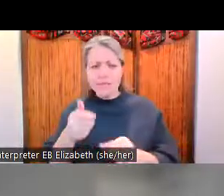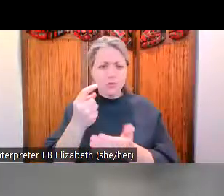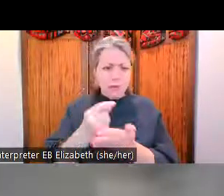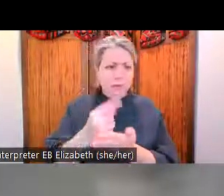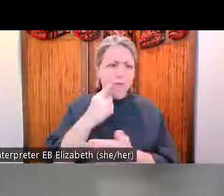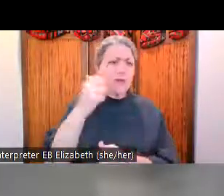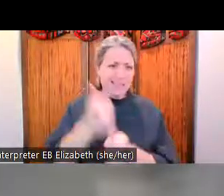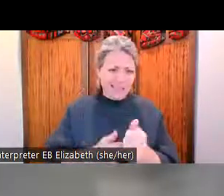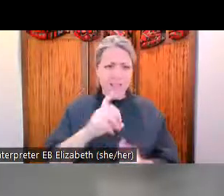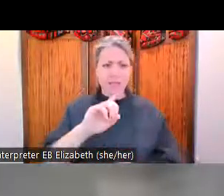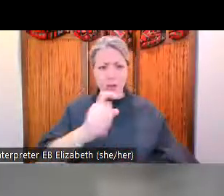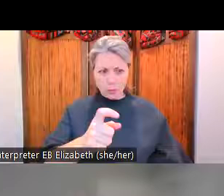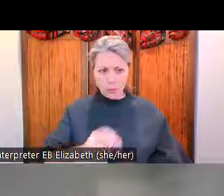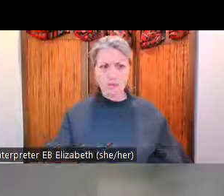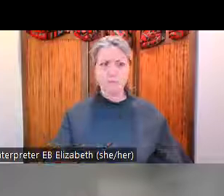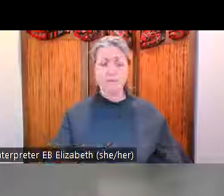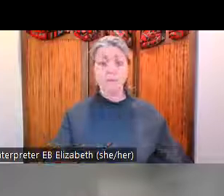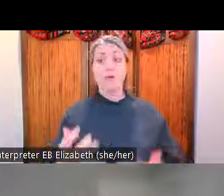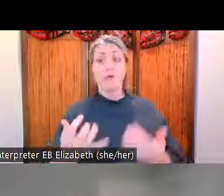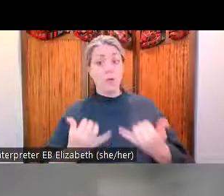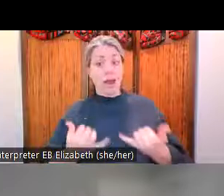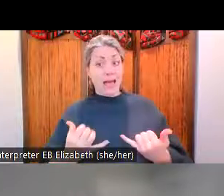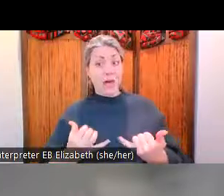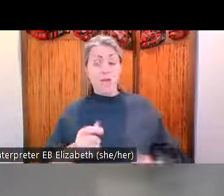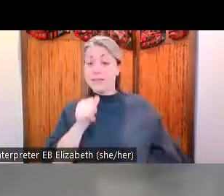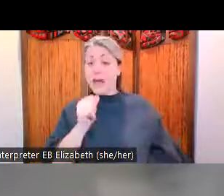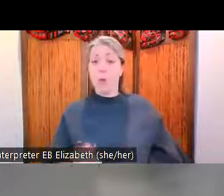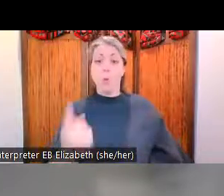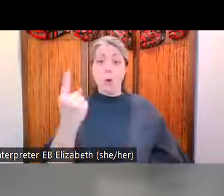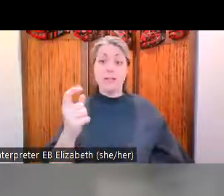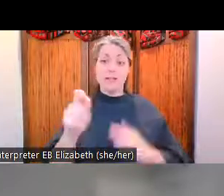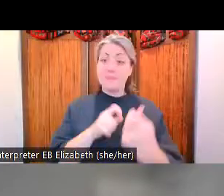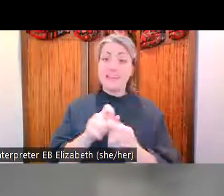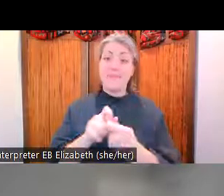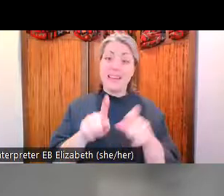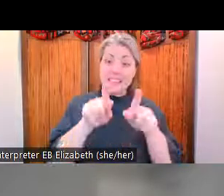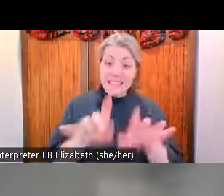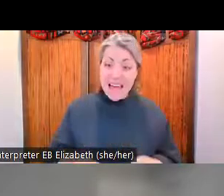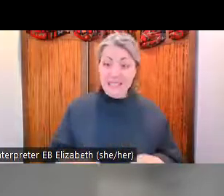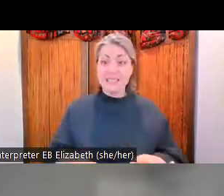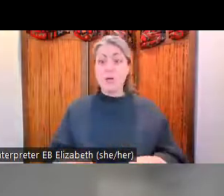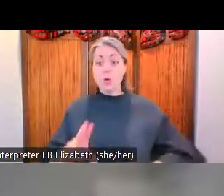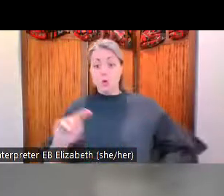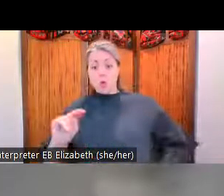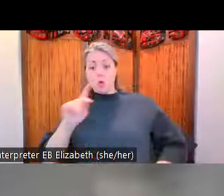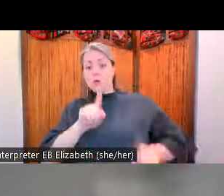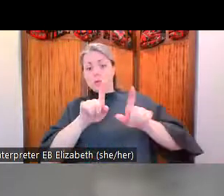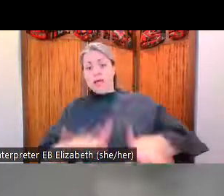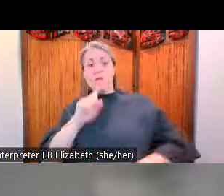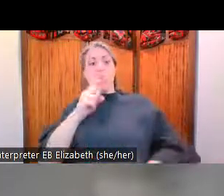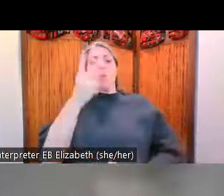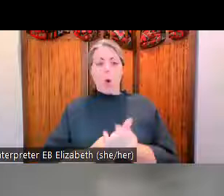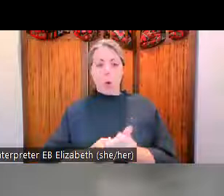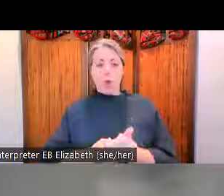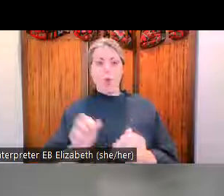unfortunately, at the present time, there's no one clinical test that objectively says whether someone has